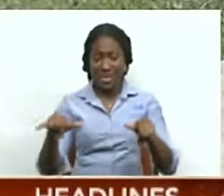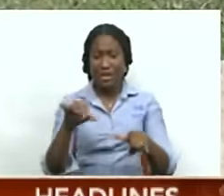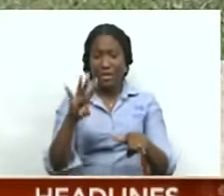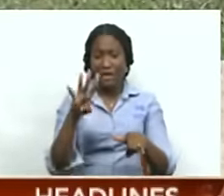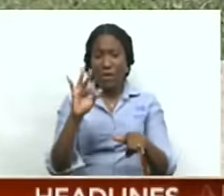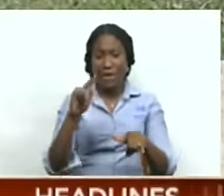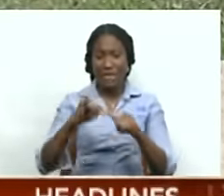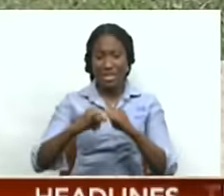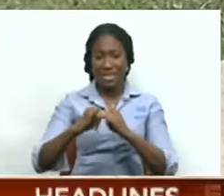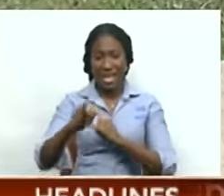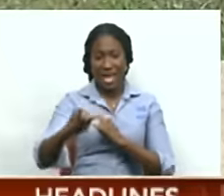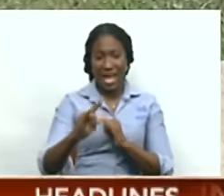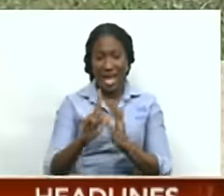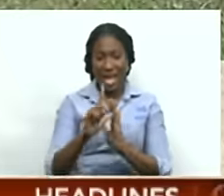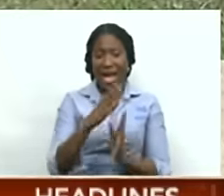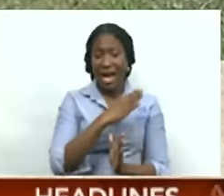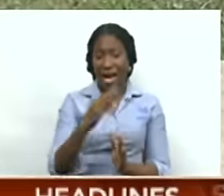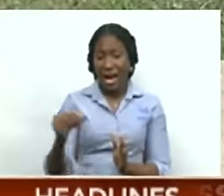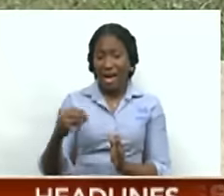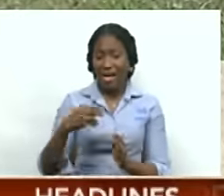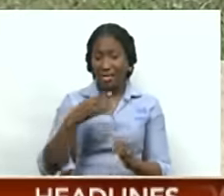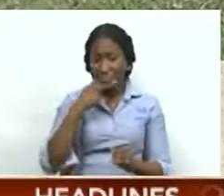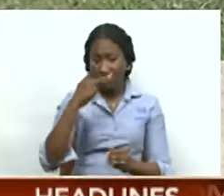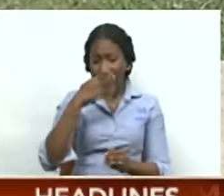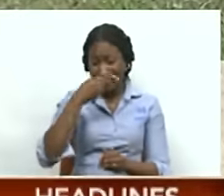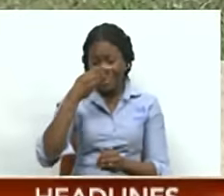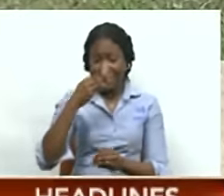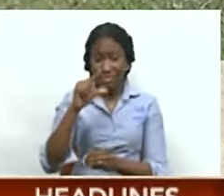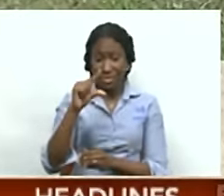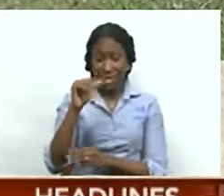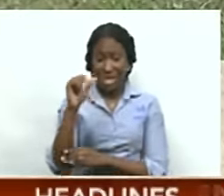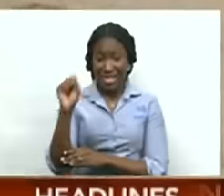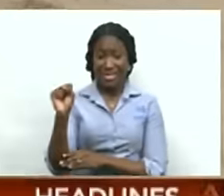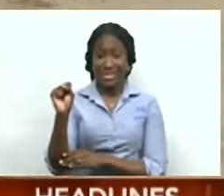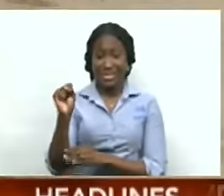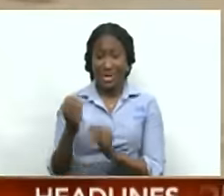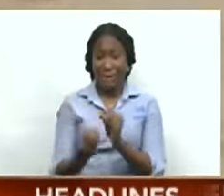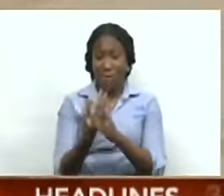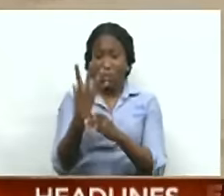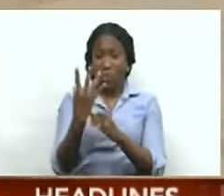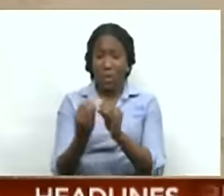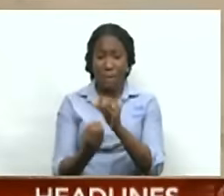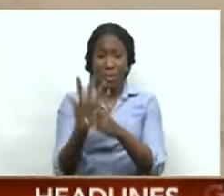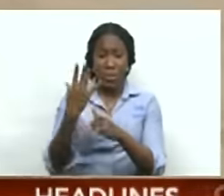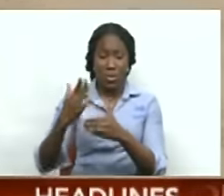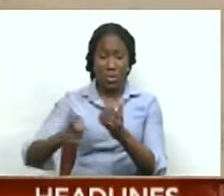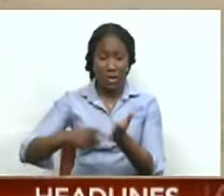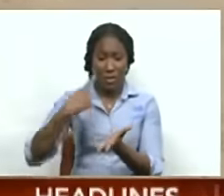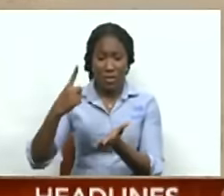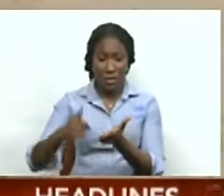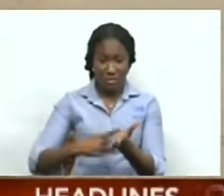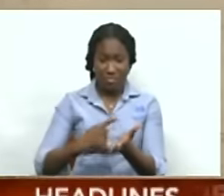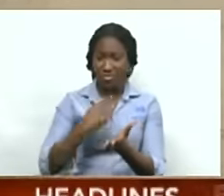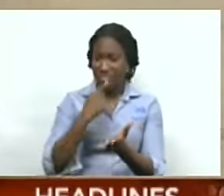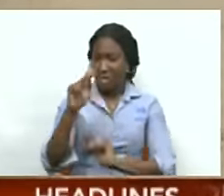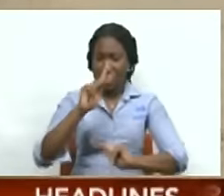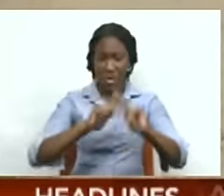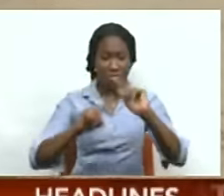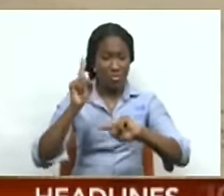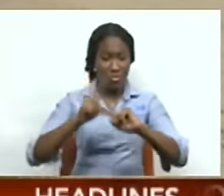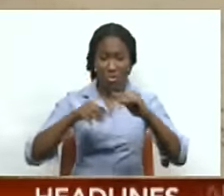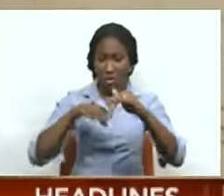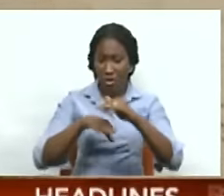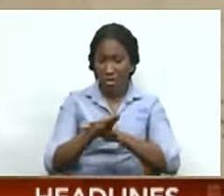releasing gas in 63-second intervals. Access to the site has been restricted, and at least one family is staying at